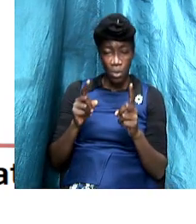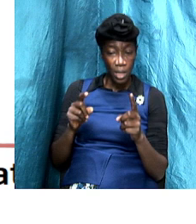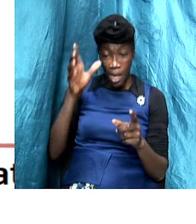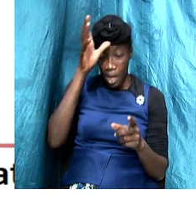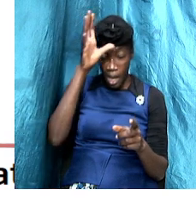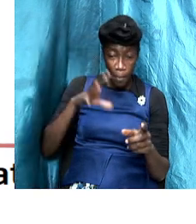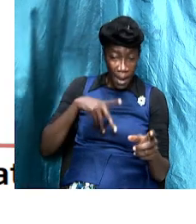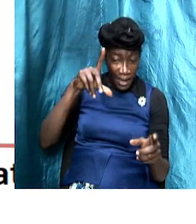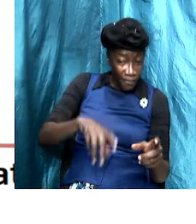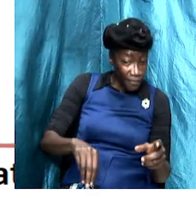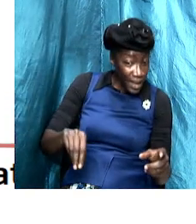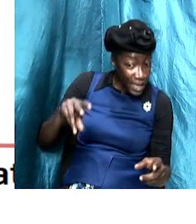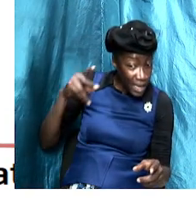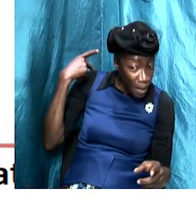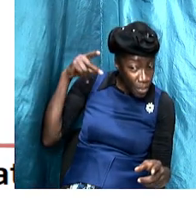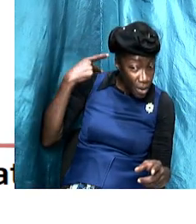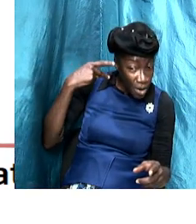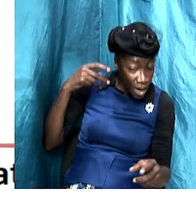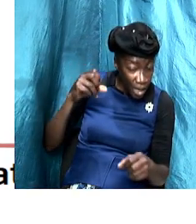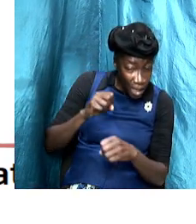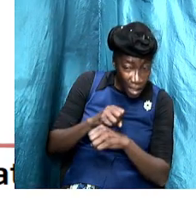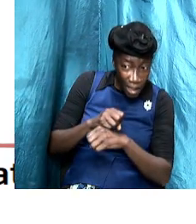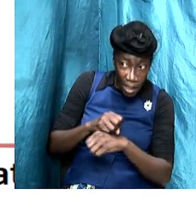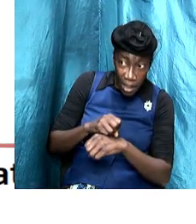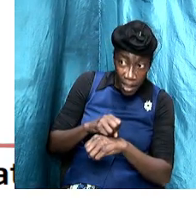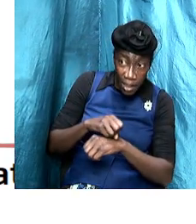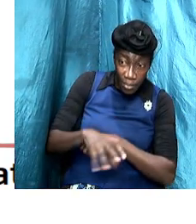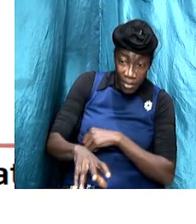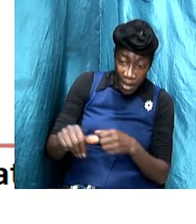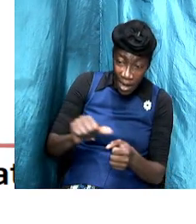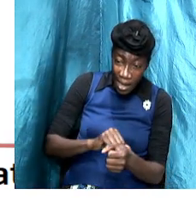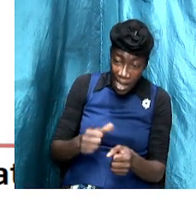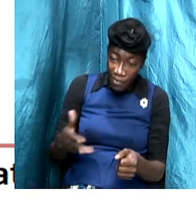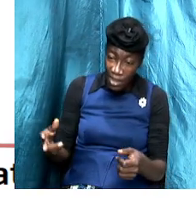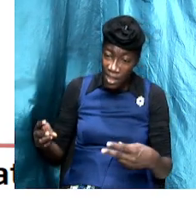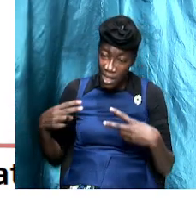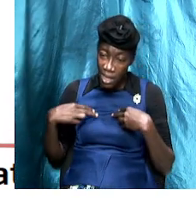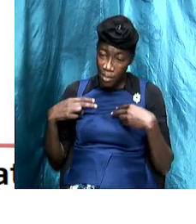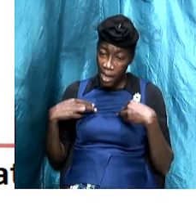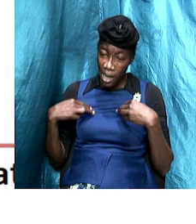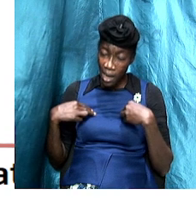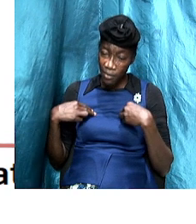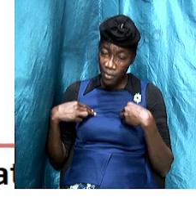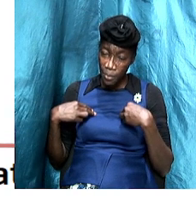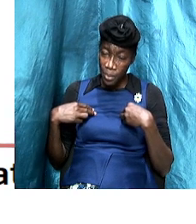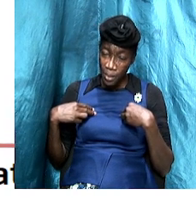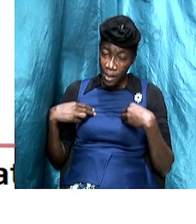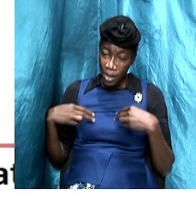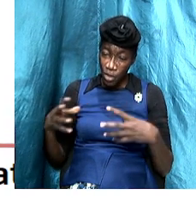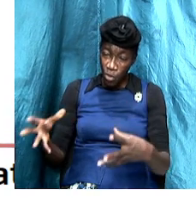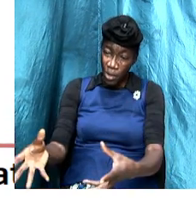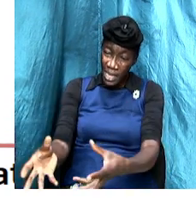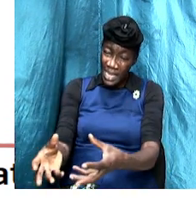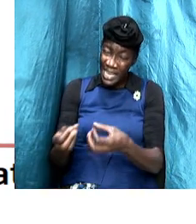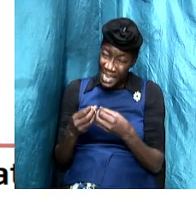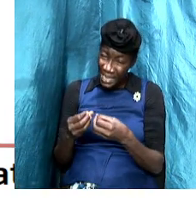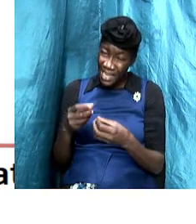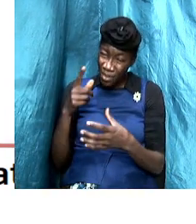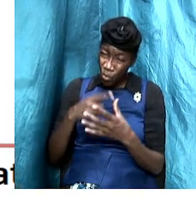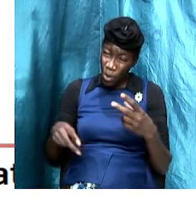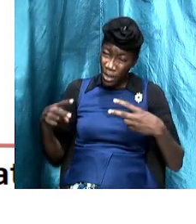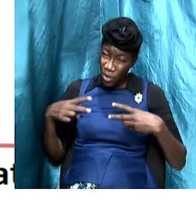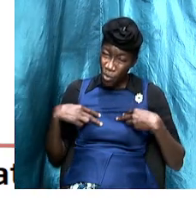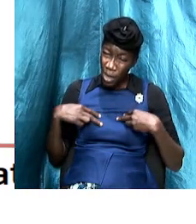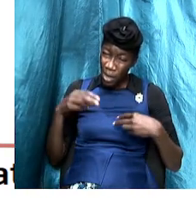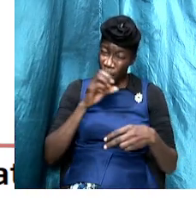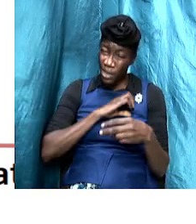the field and he sold everything he had. Hallelujah. That he might obtain that pearl. You see what you have in Christ?